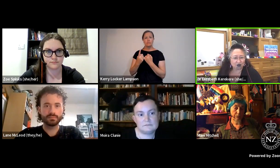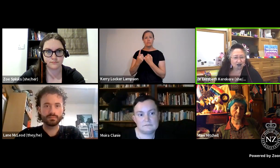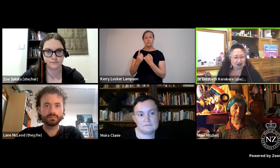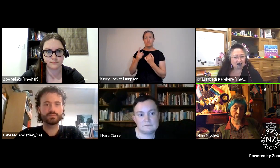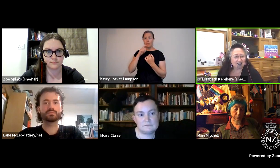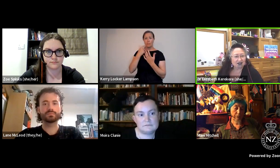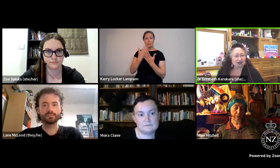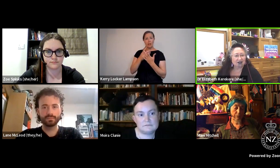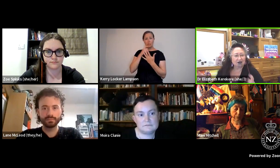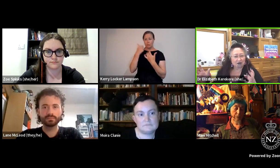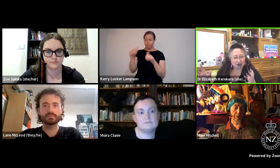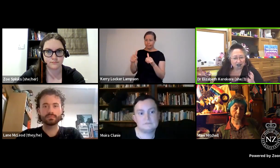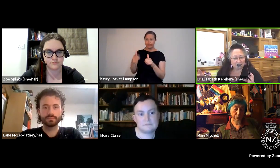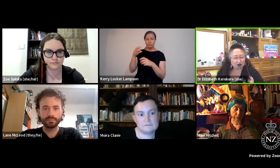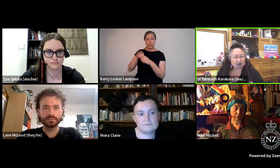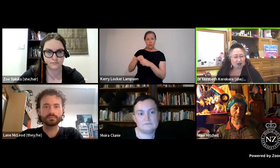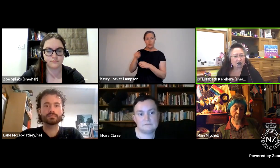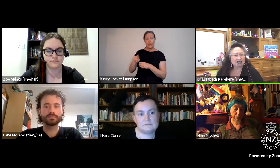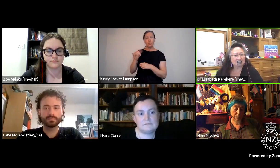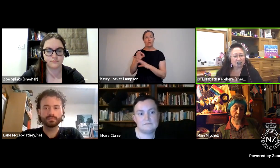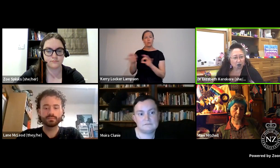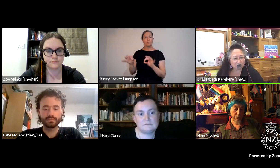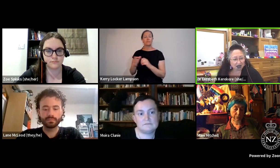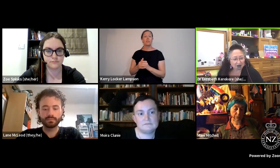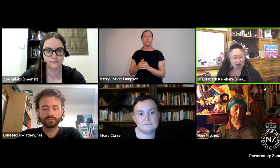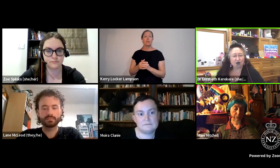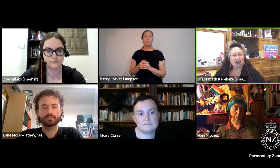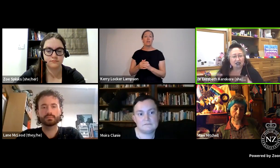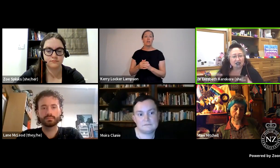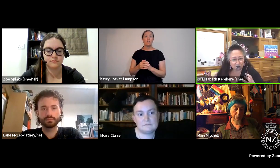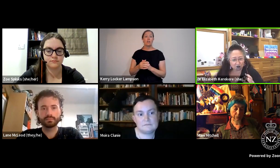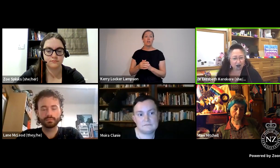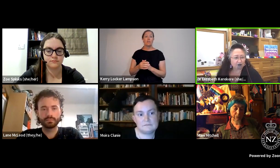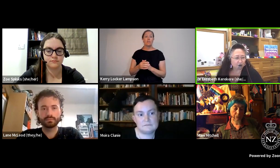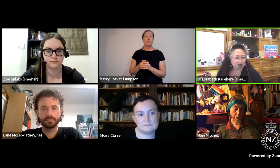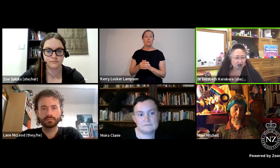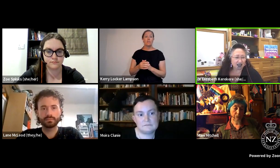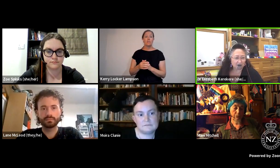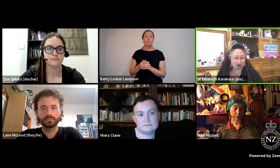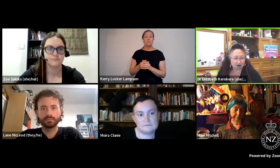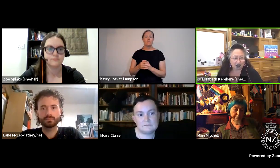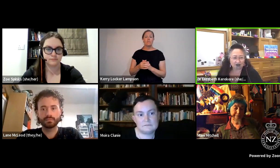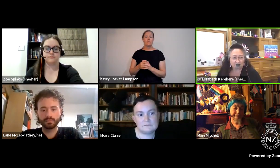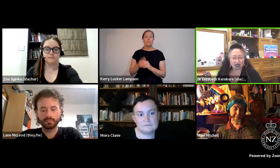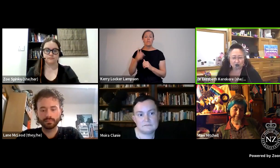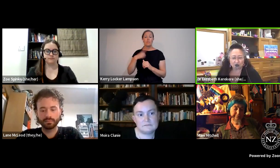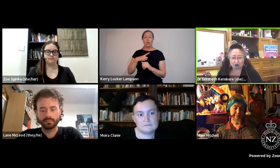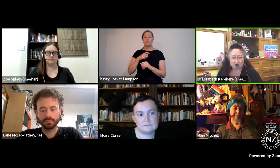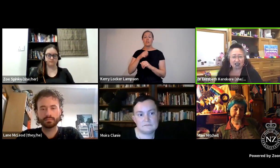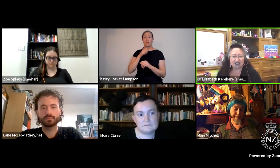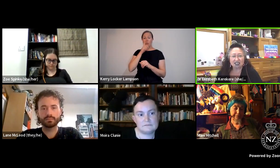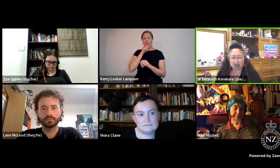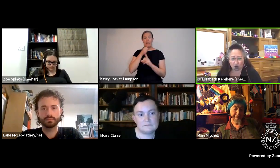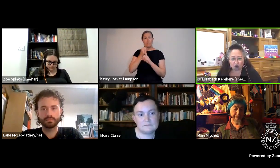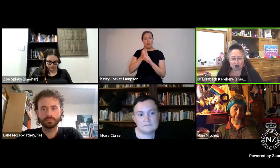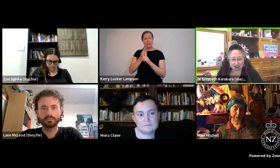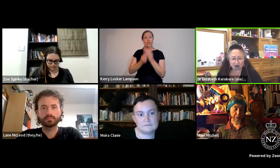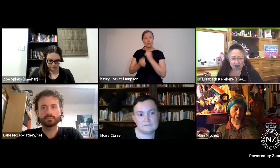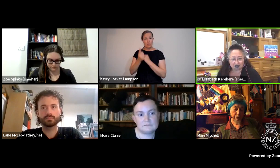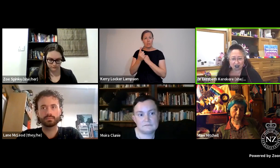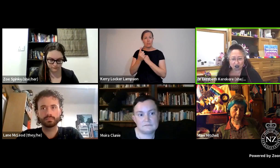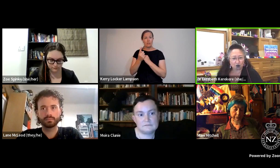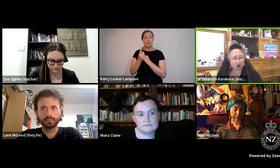to? Because so long as the bill doesn't stop it happening, we can still fight for it to happen. We have to make sure some of it is actually